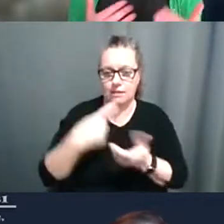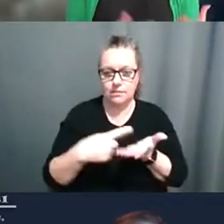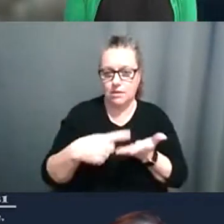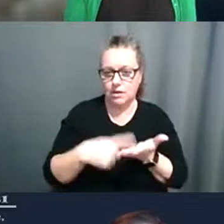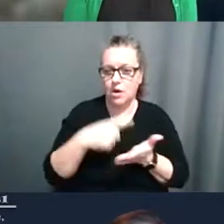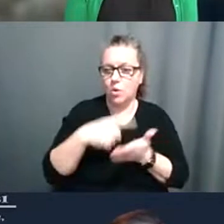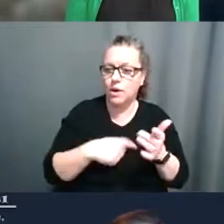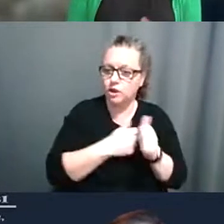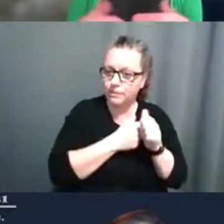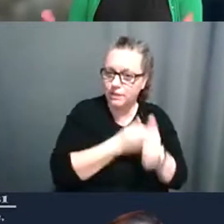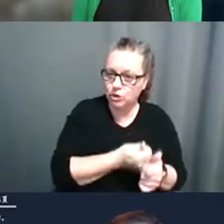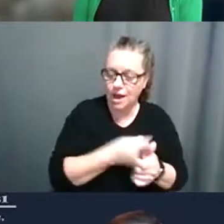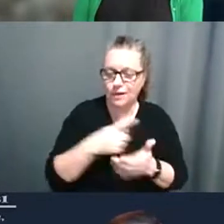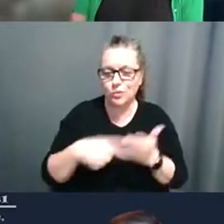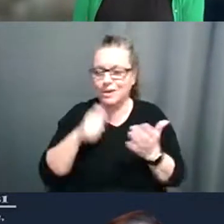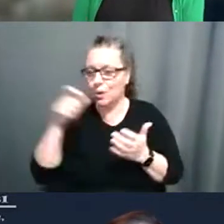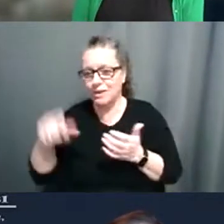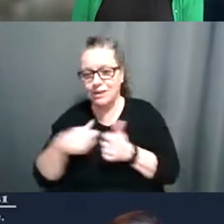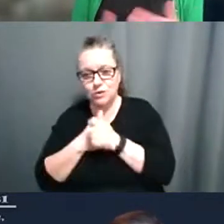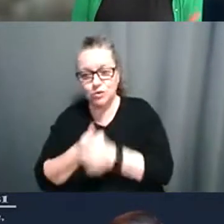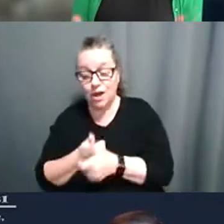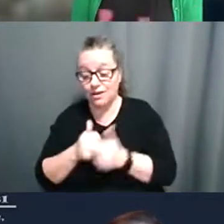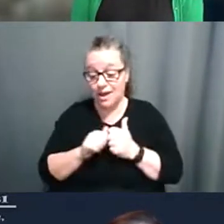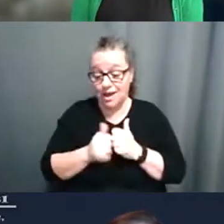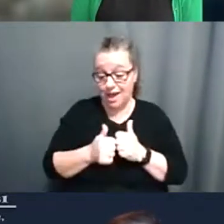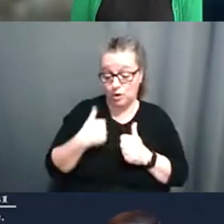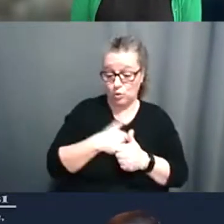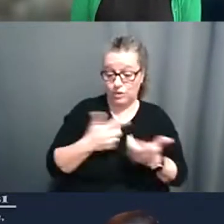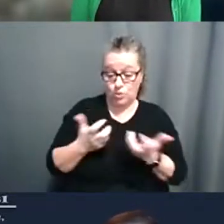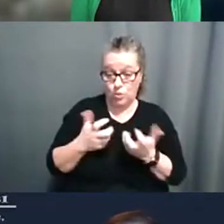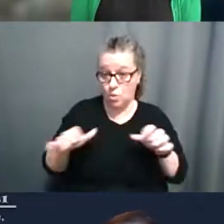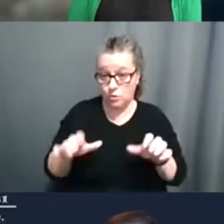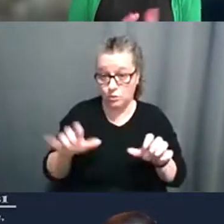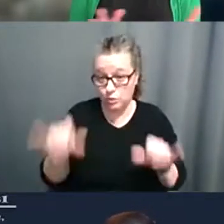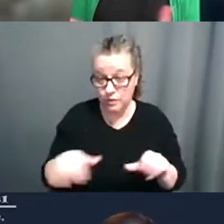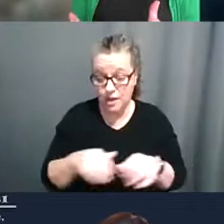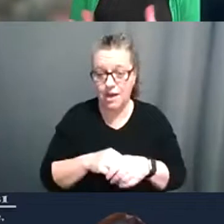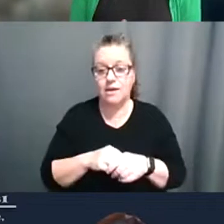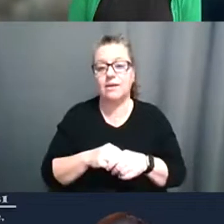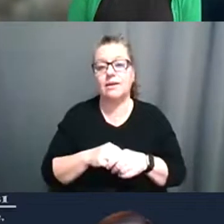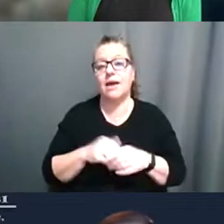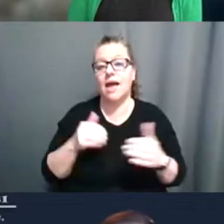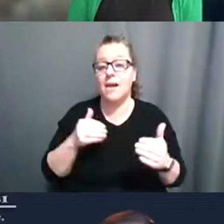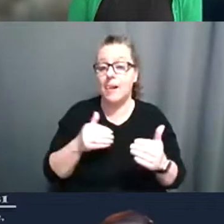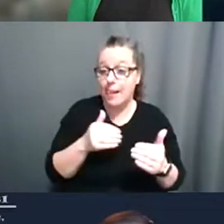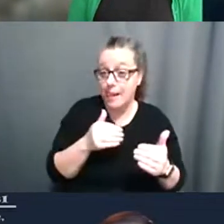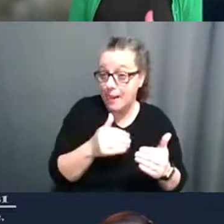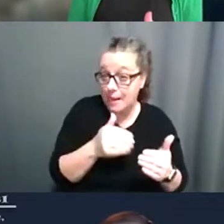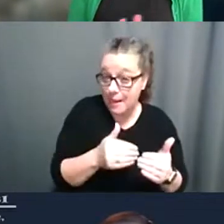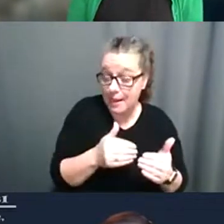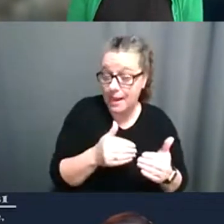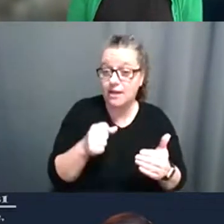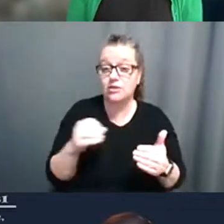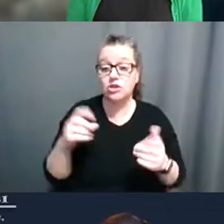tracked and what shouldn't be tracked, and how do we want to do it, and And then we were getting closer. So for